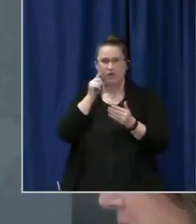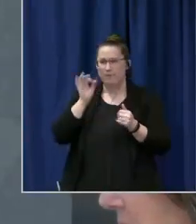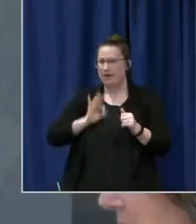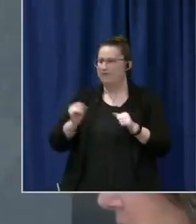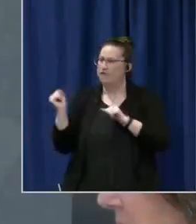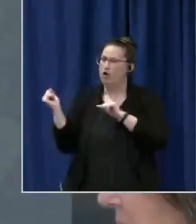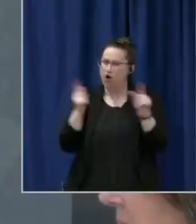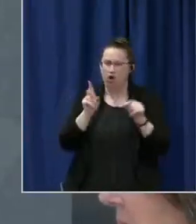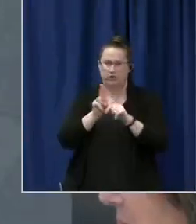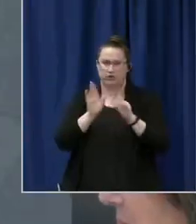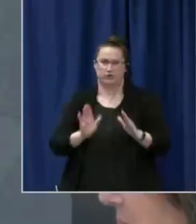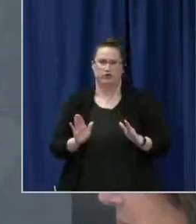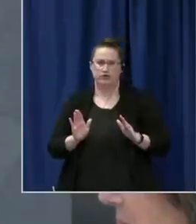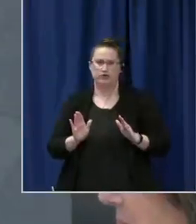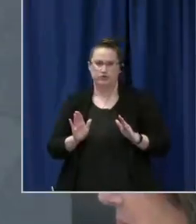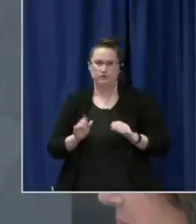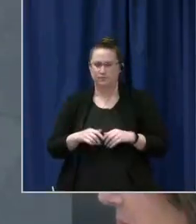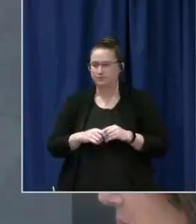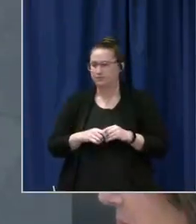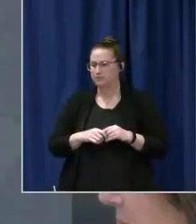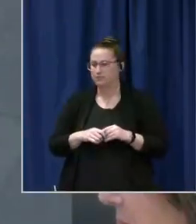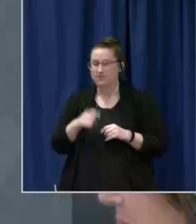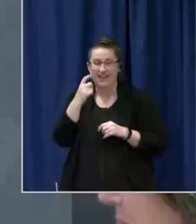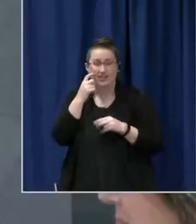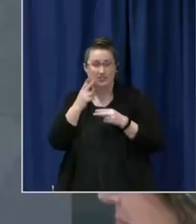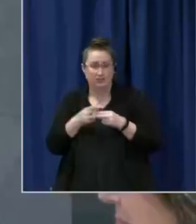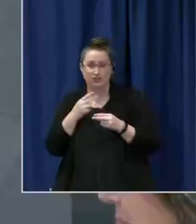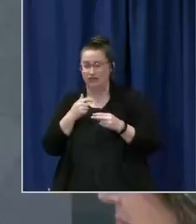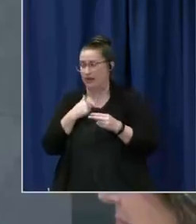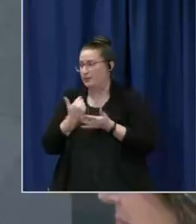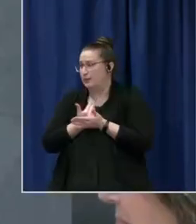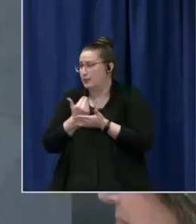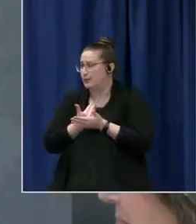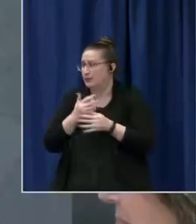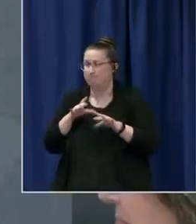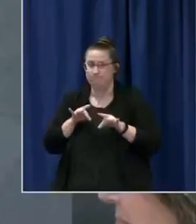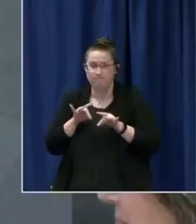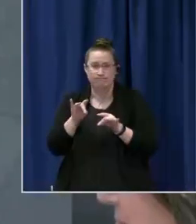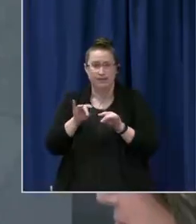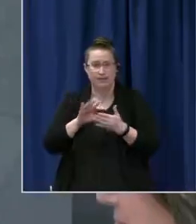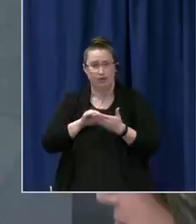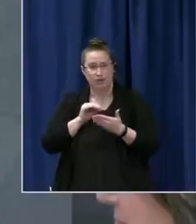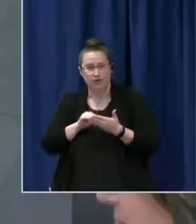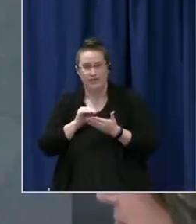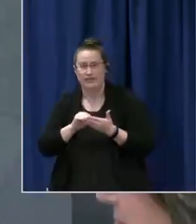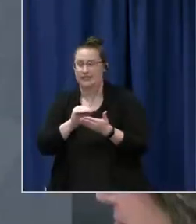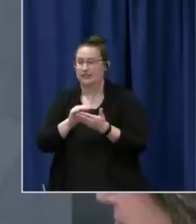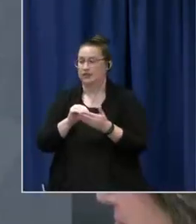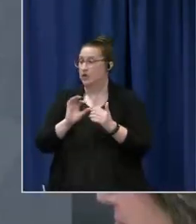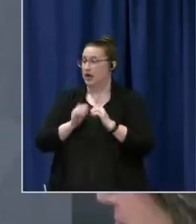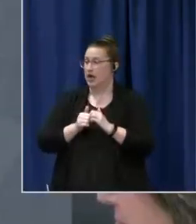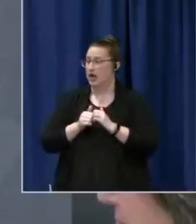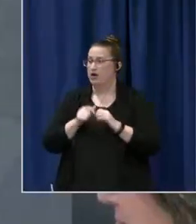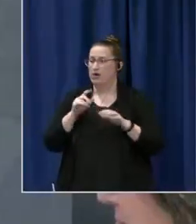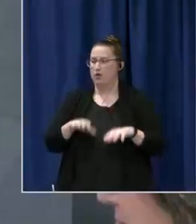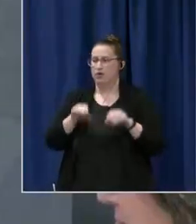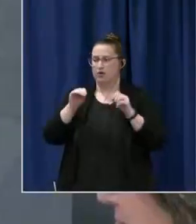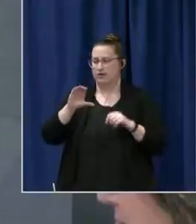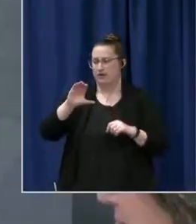all consumers. Now, I mentioned that I'm learning. One of the ways in which I learn is by hosting